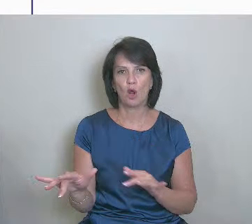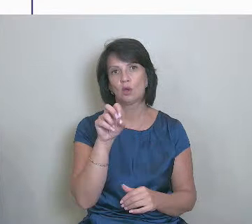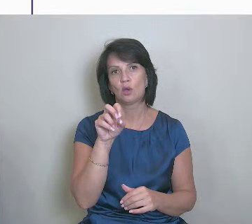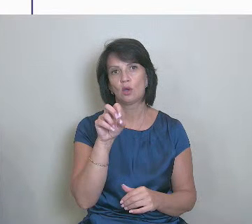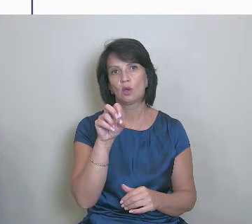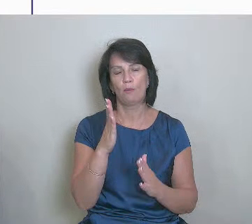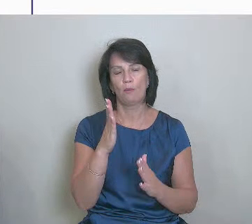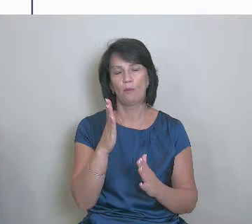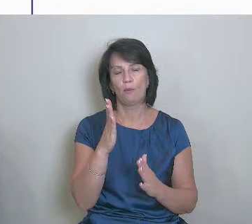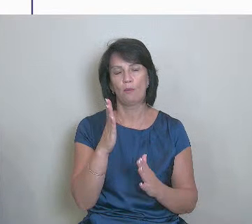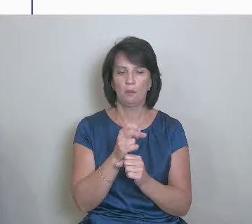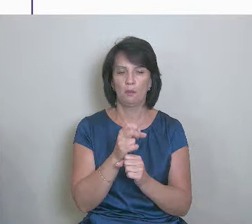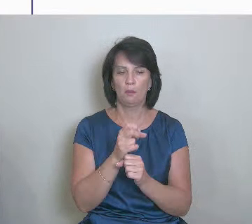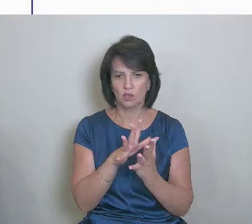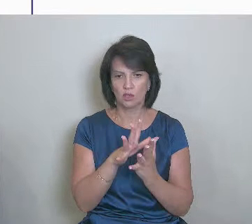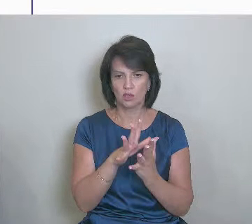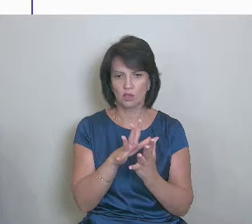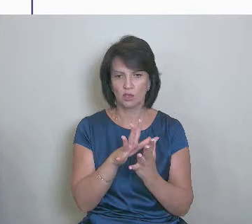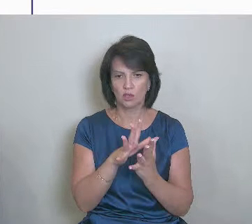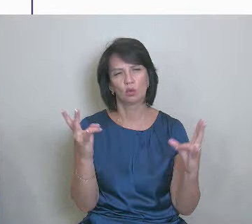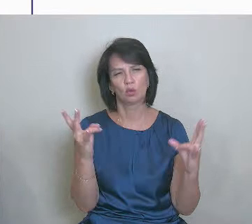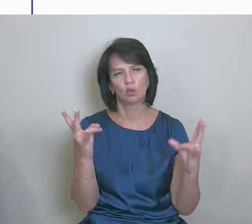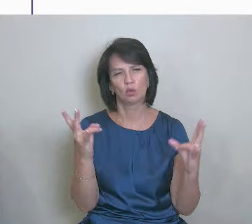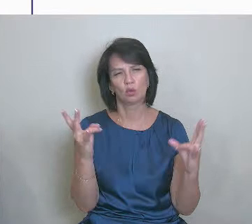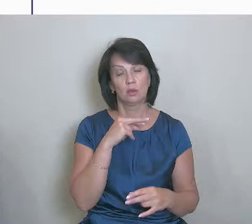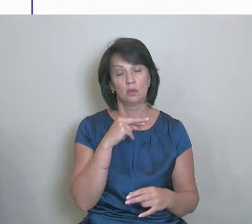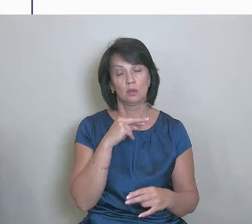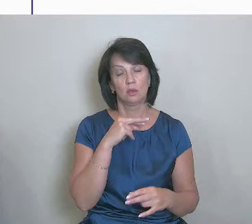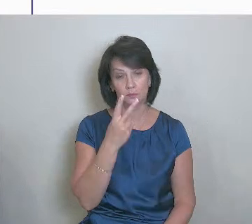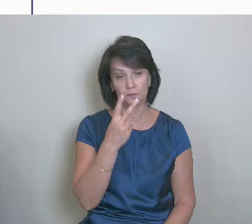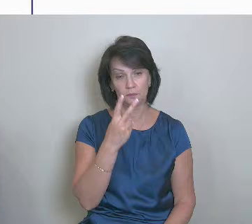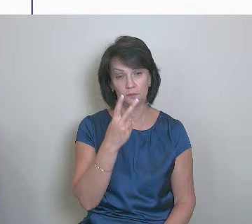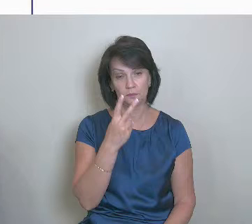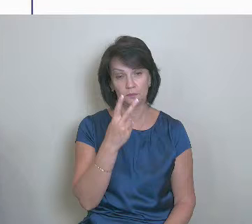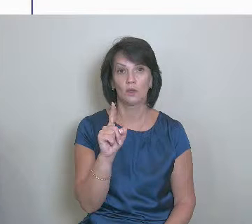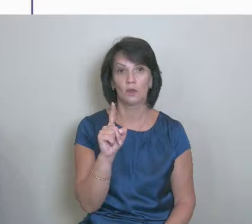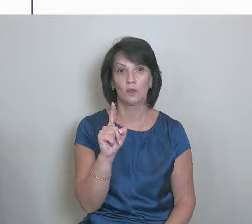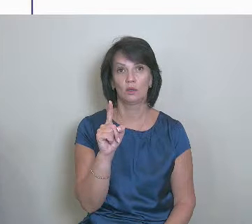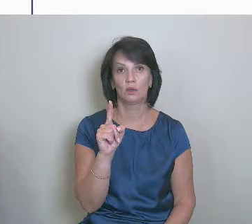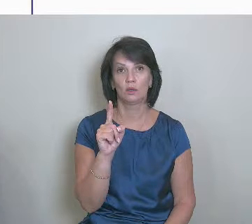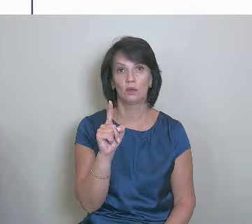the electoral process, but they are going to operate on an ongoing basis. And